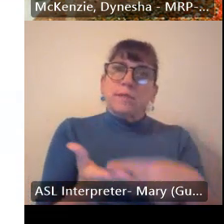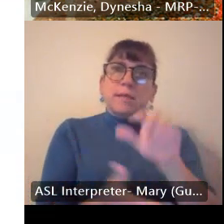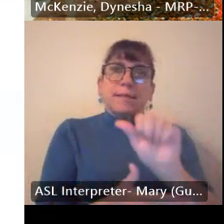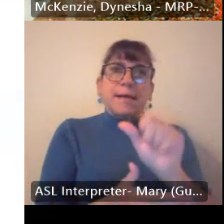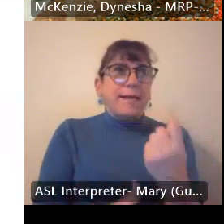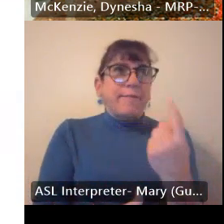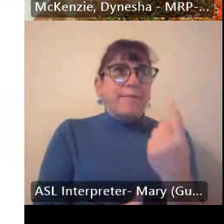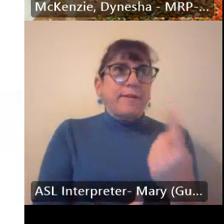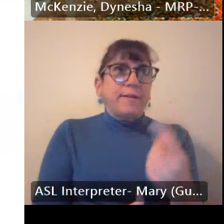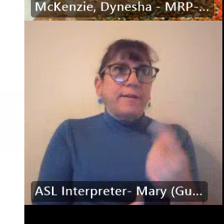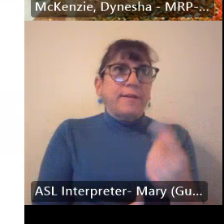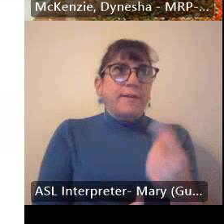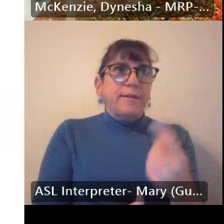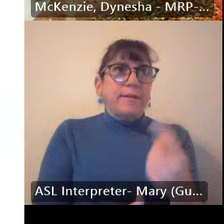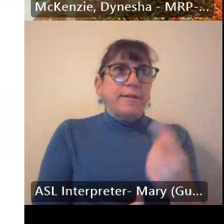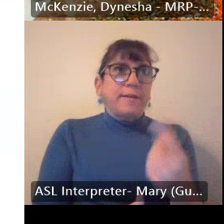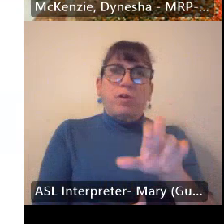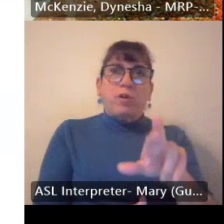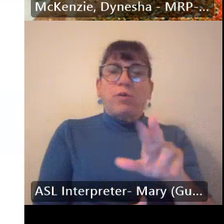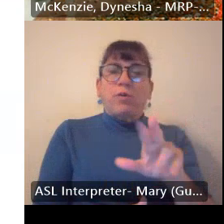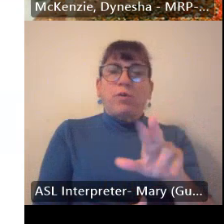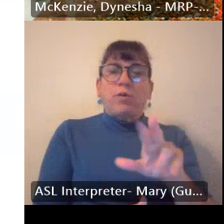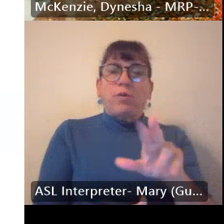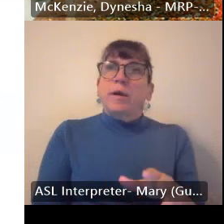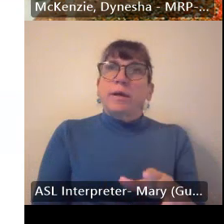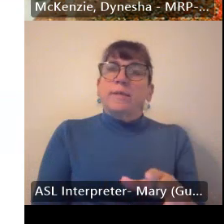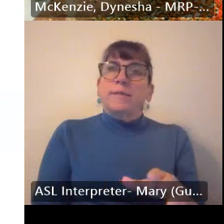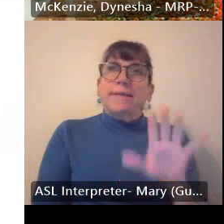circular. Just as a flag,